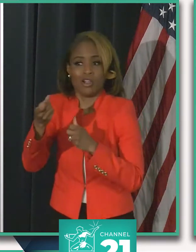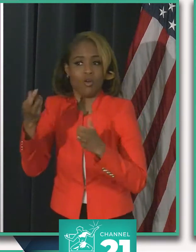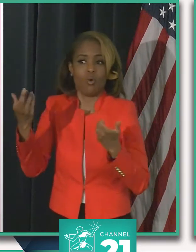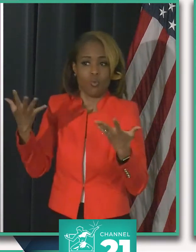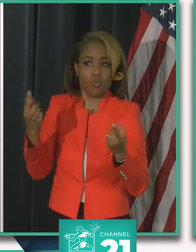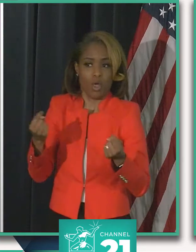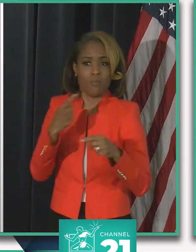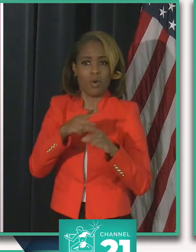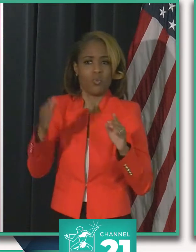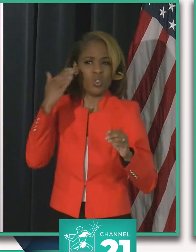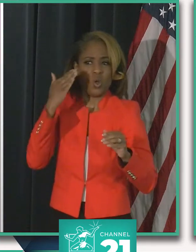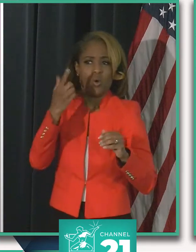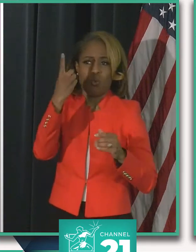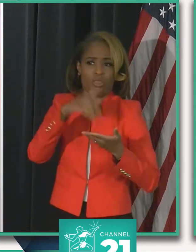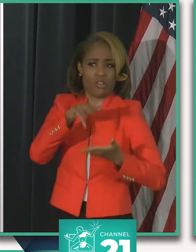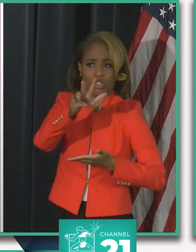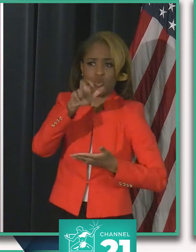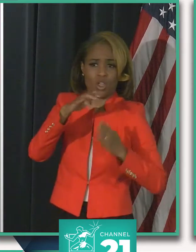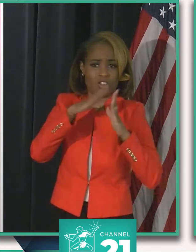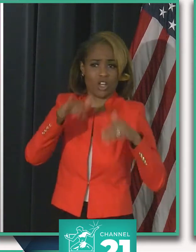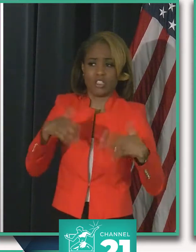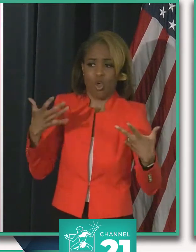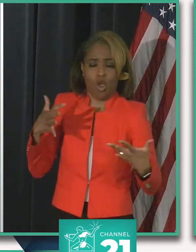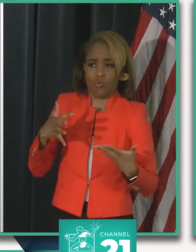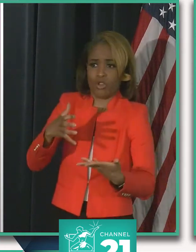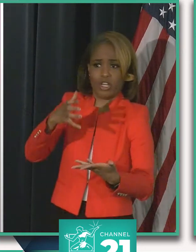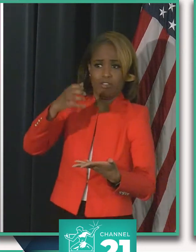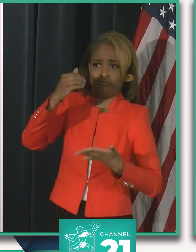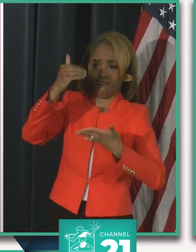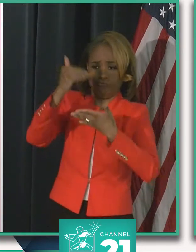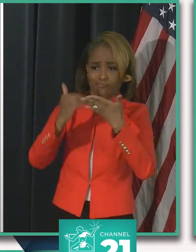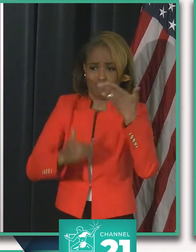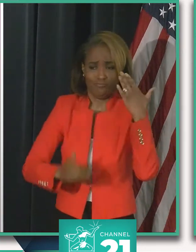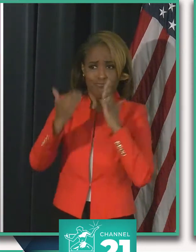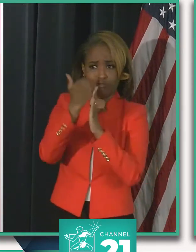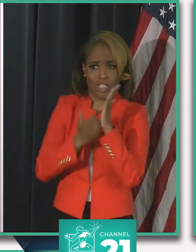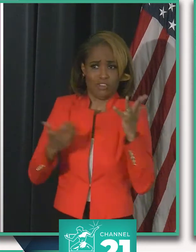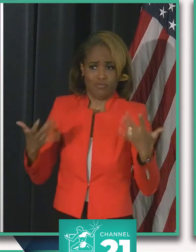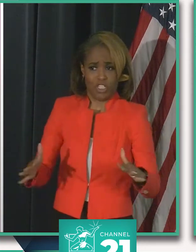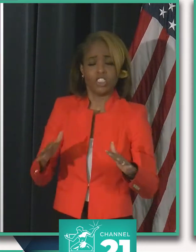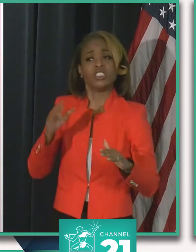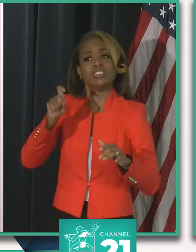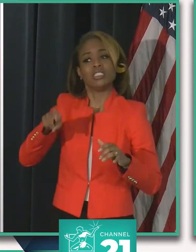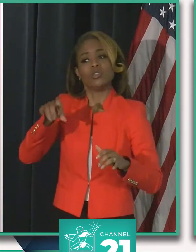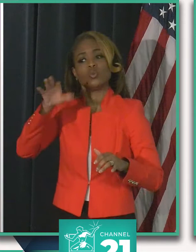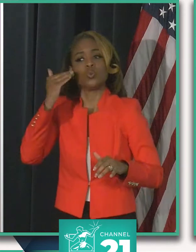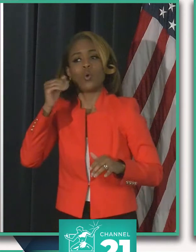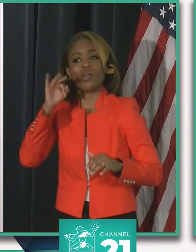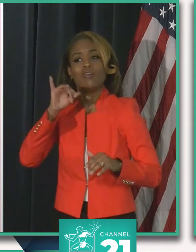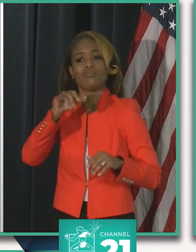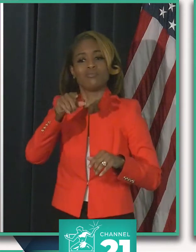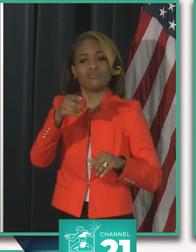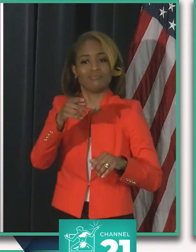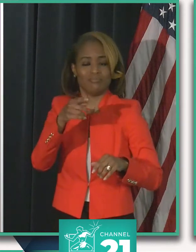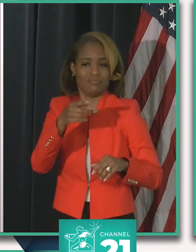know the 1,300 addresses, they've all been contracted. We just need to find out if any of those happens to be by you.